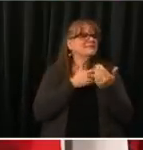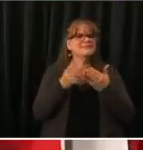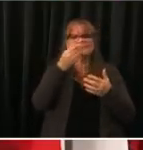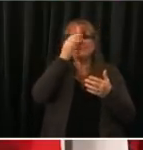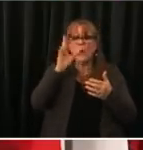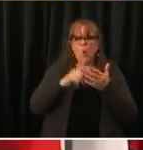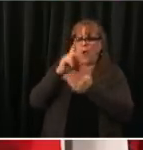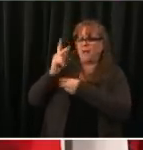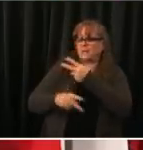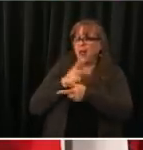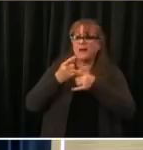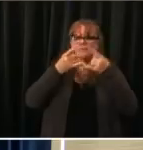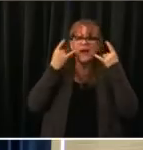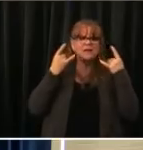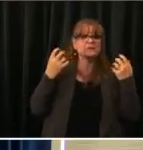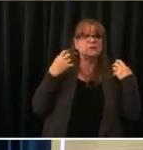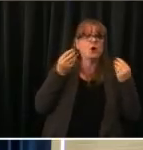or double.